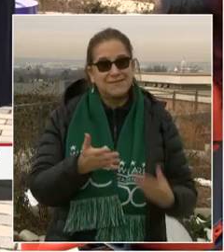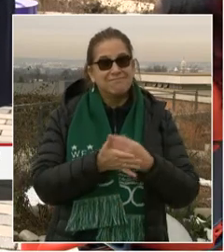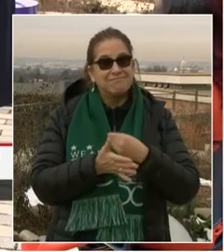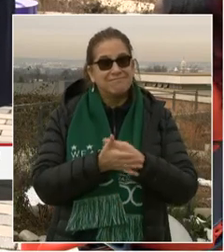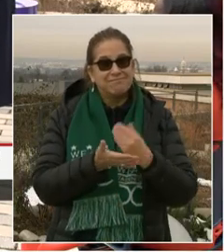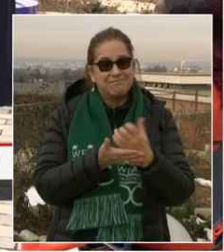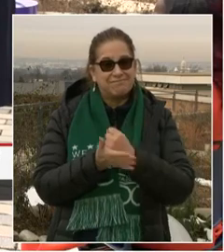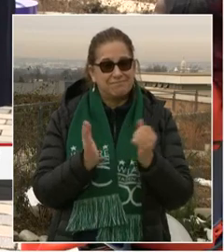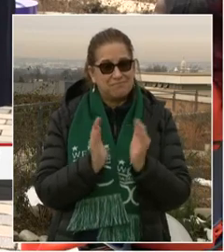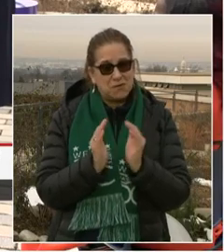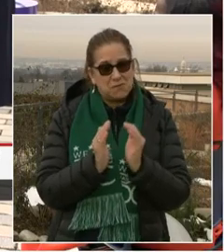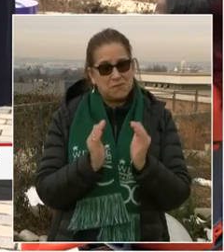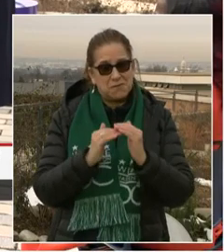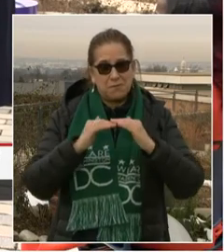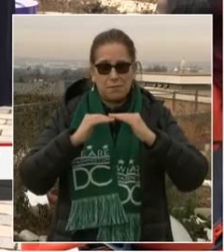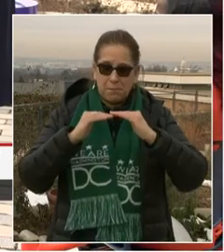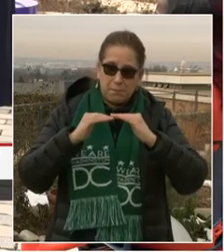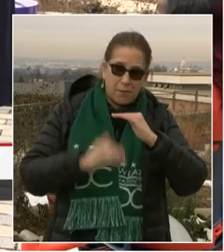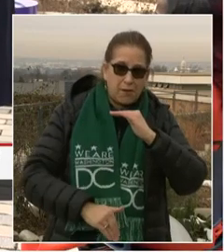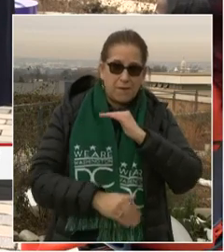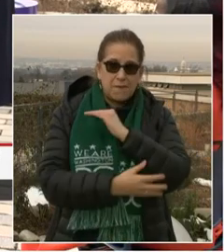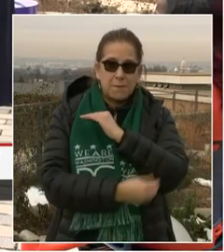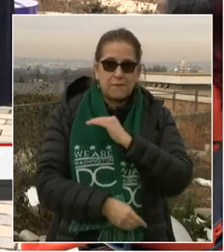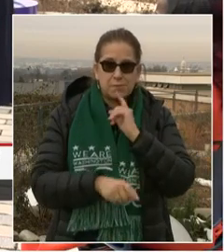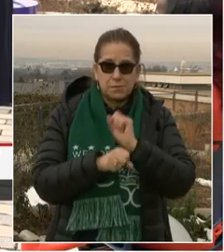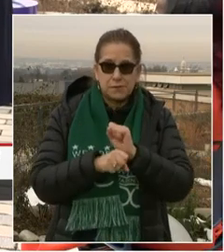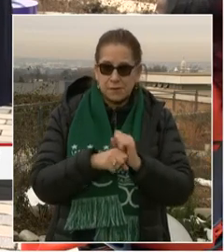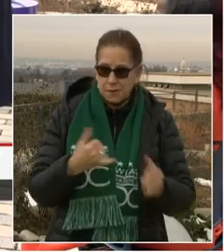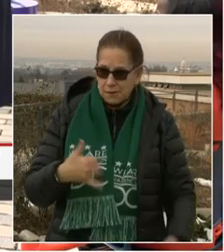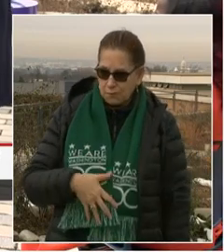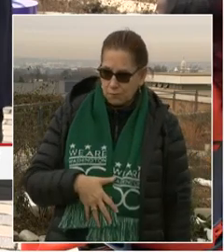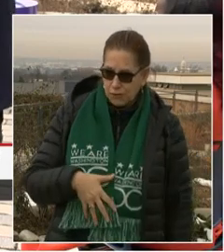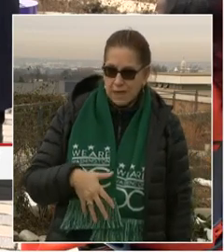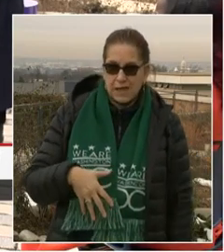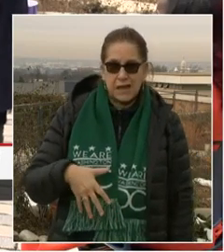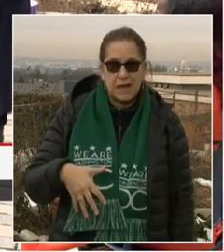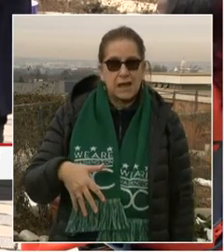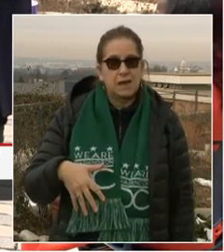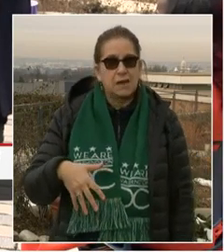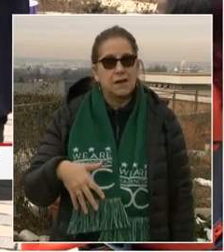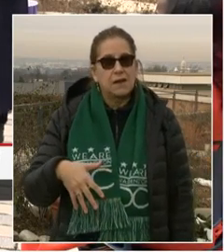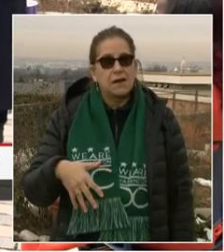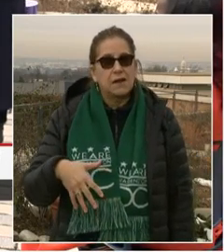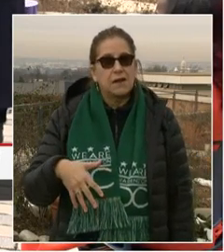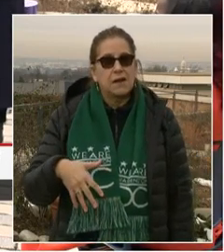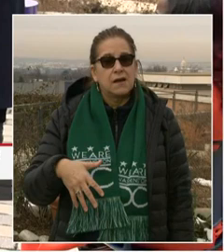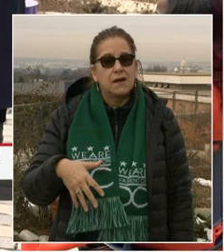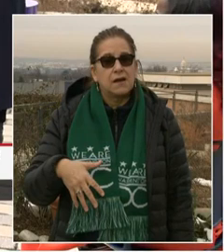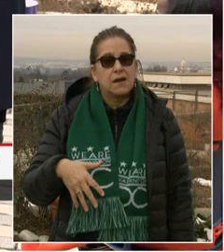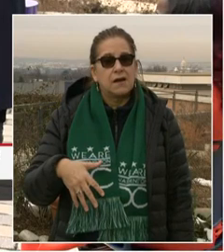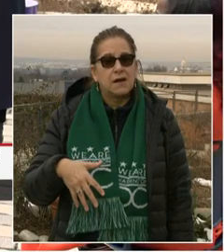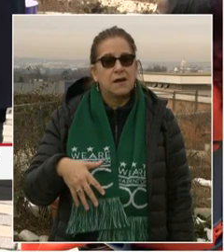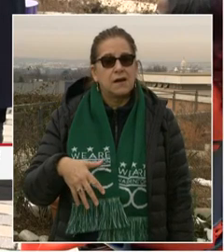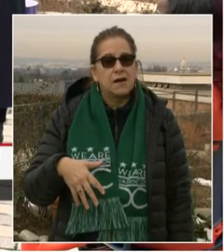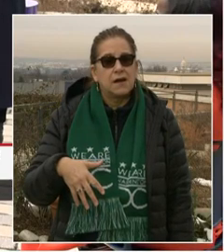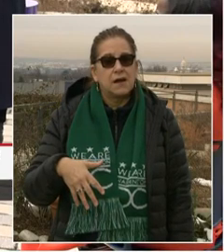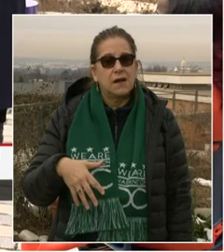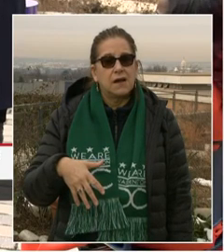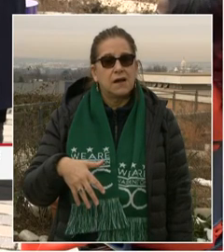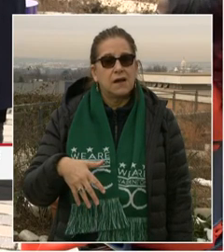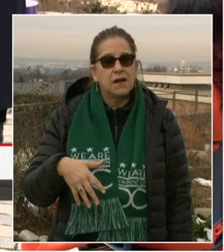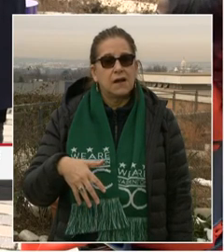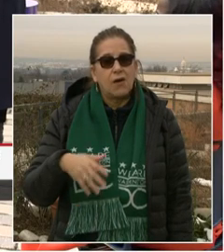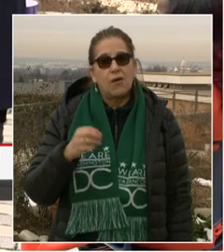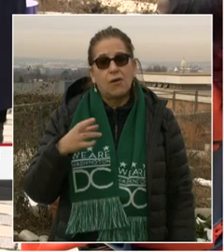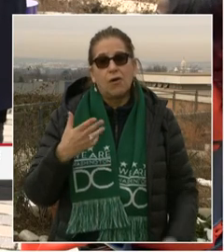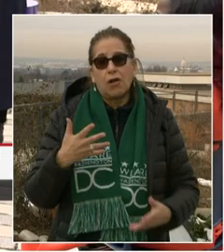level. And as noted, this includes mothers who are raising a child 3 months of age or younger and who are pregnant in their second or third trimester. Could